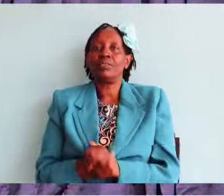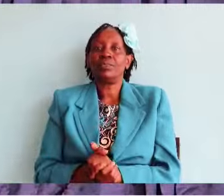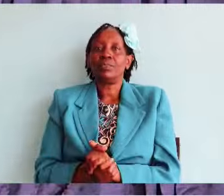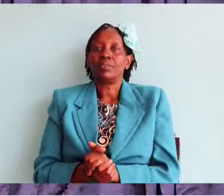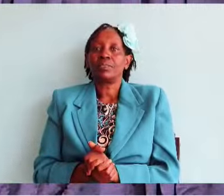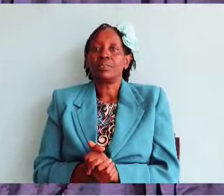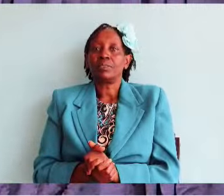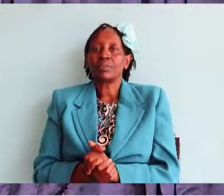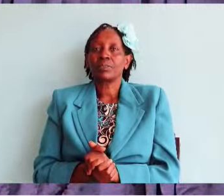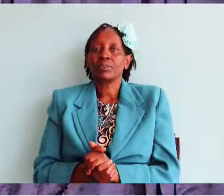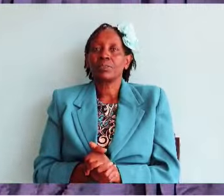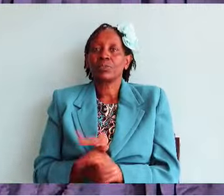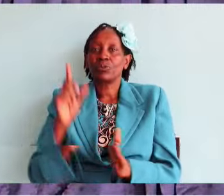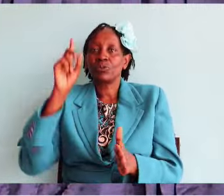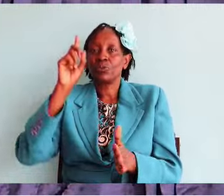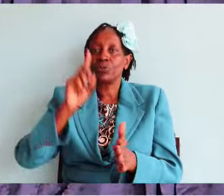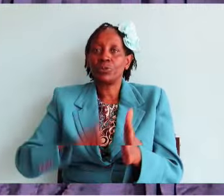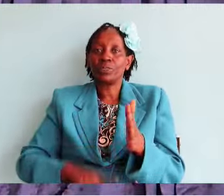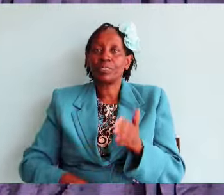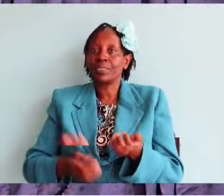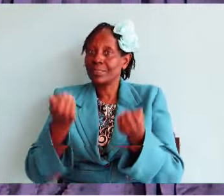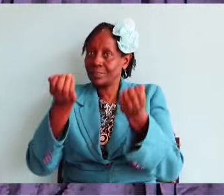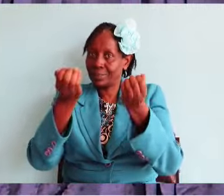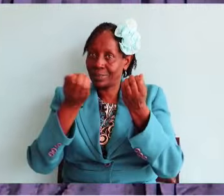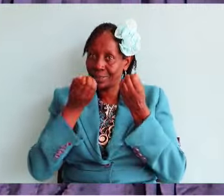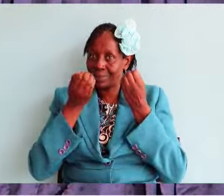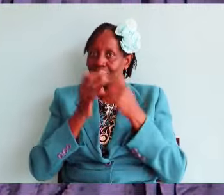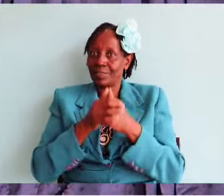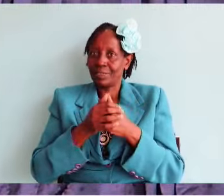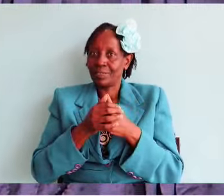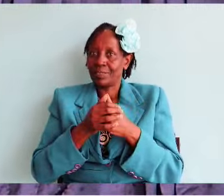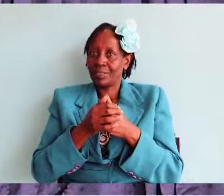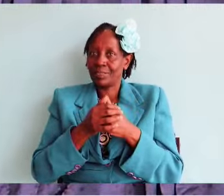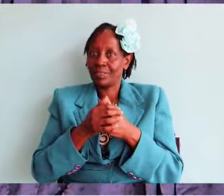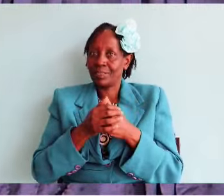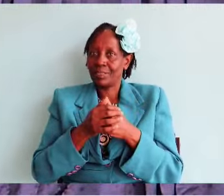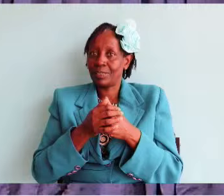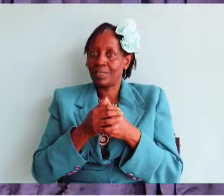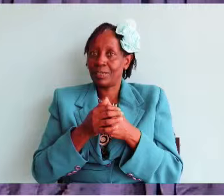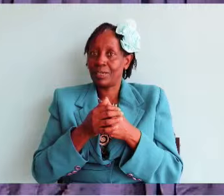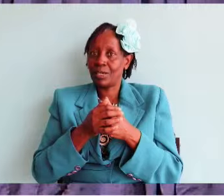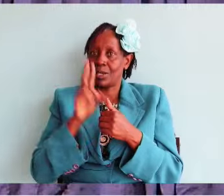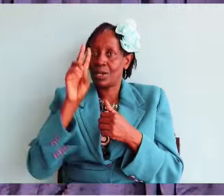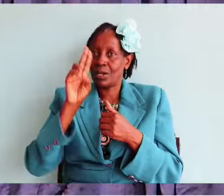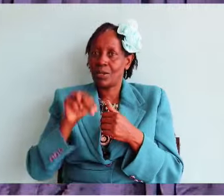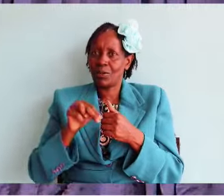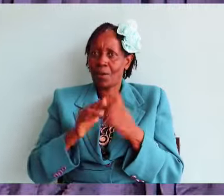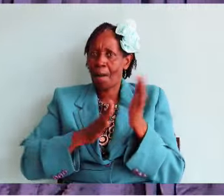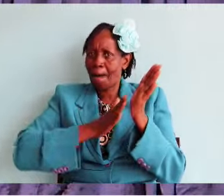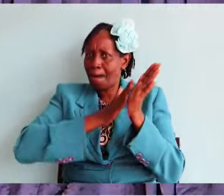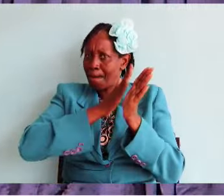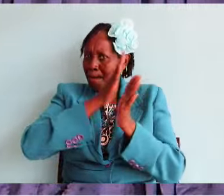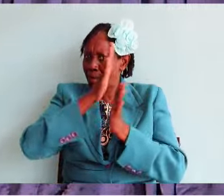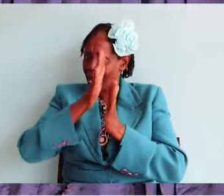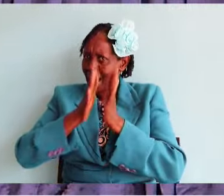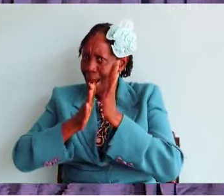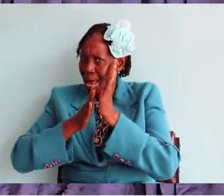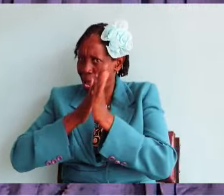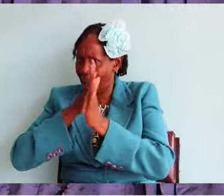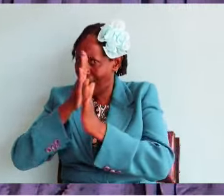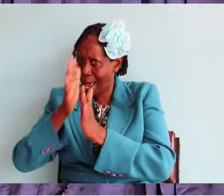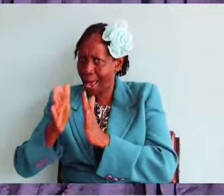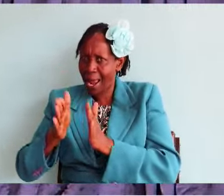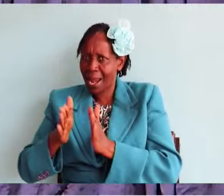So what is required here? The requirement here is not strategies. It's not